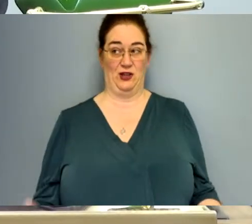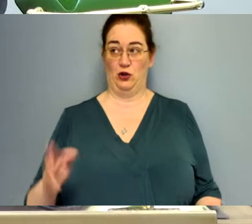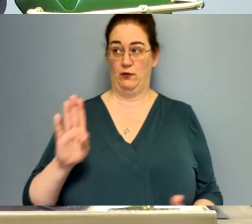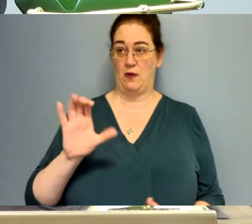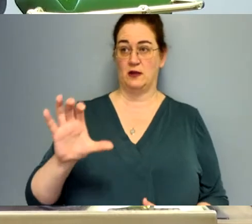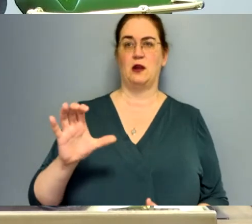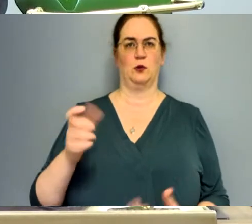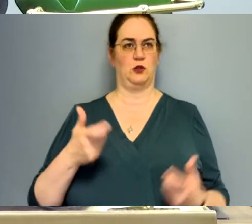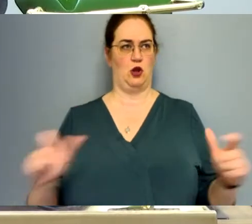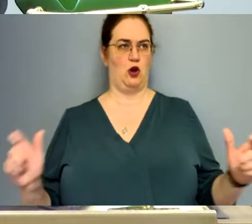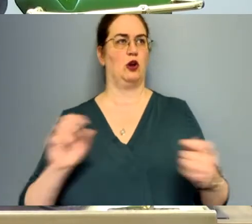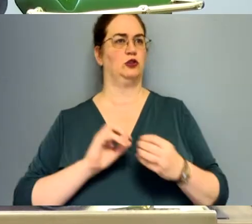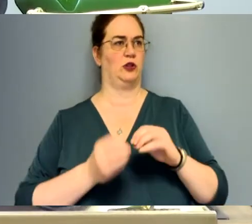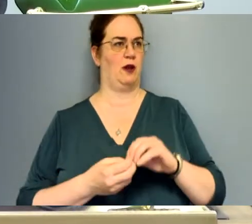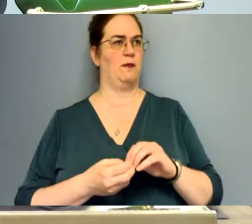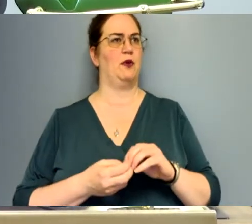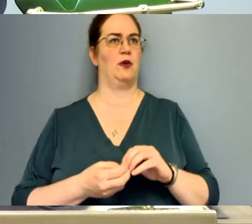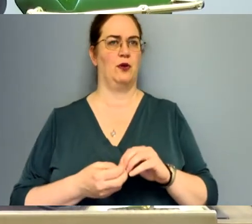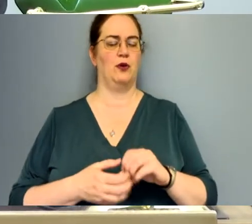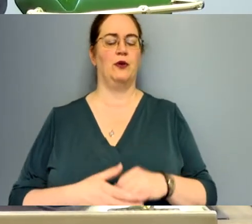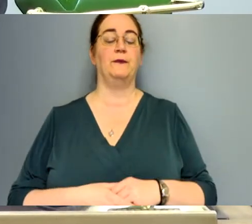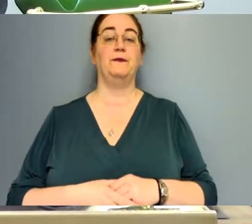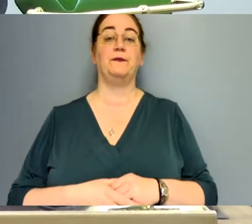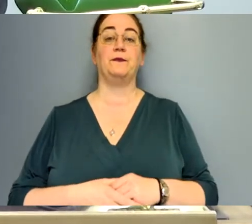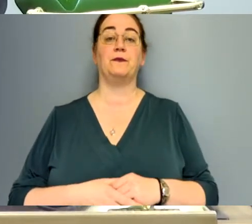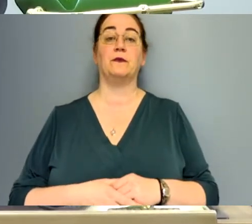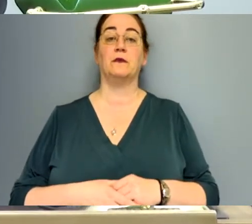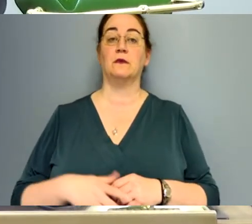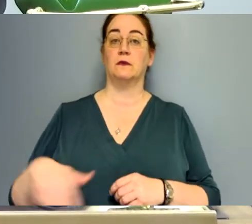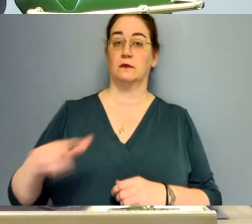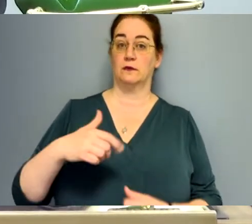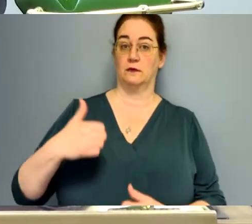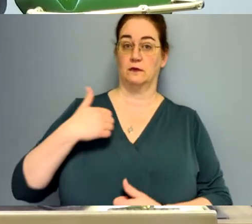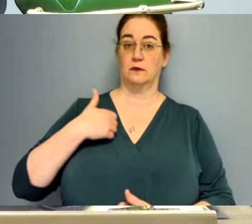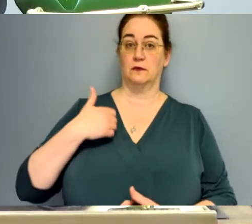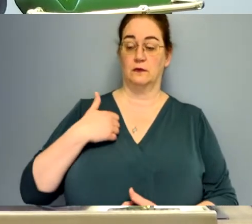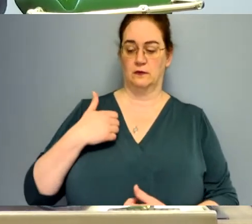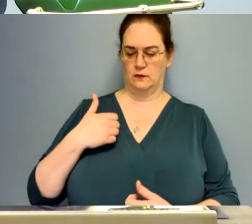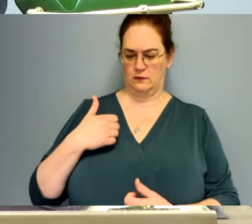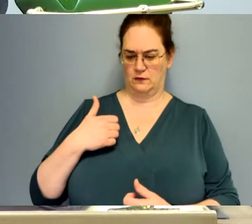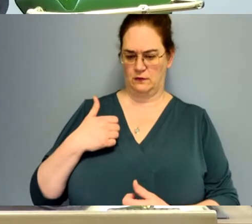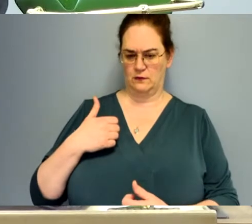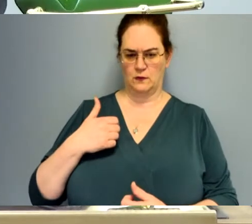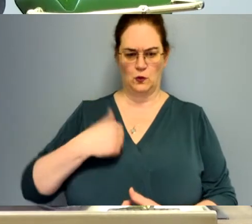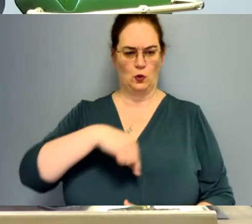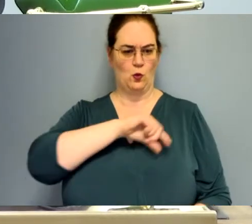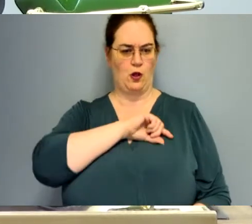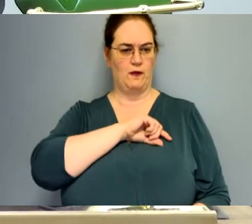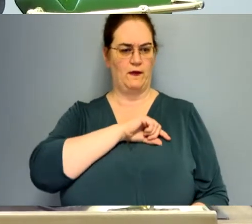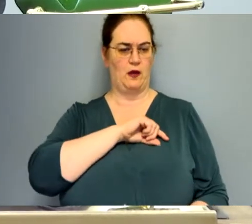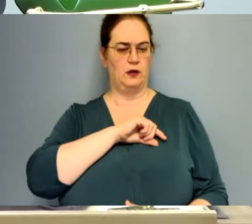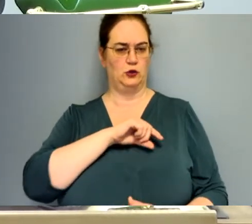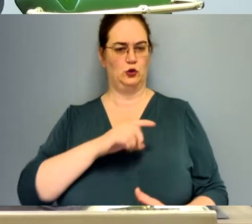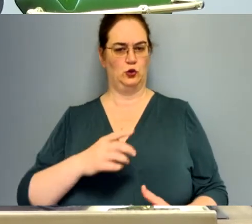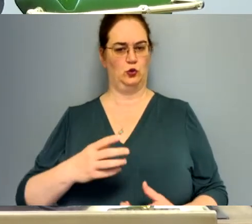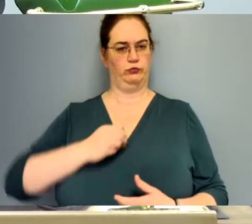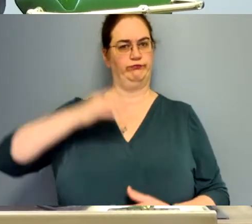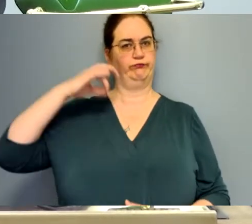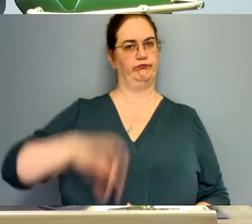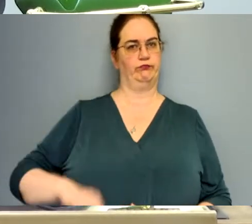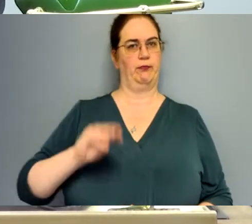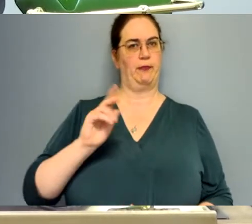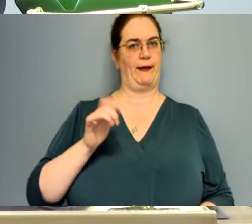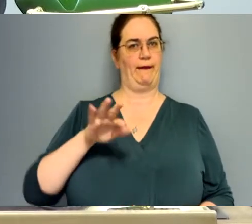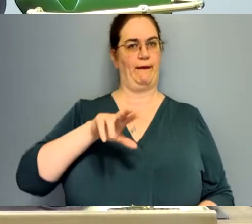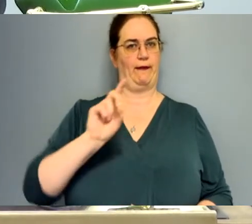was a large number. And these veterans were qualified for Medicaid expansion. So that